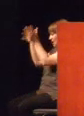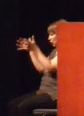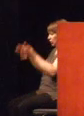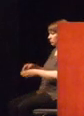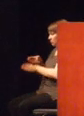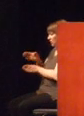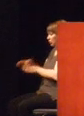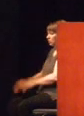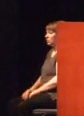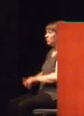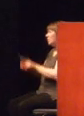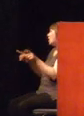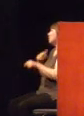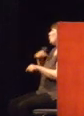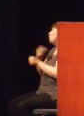the appropriate term.